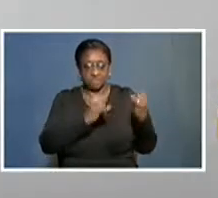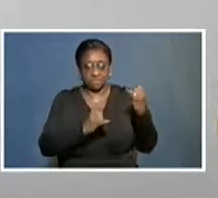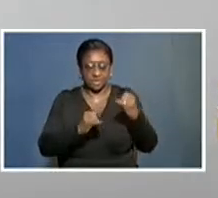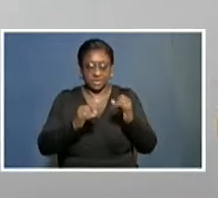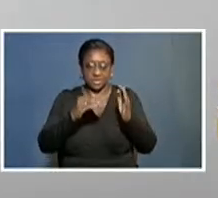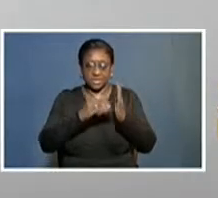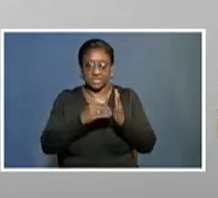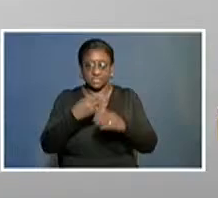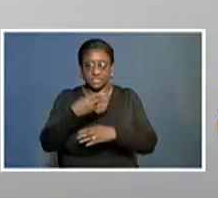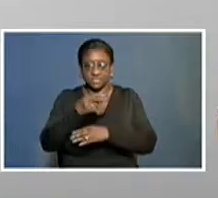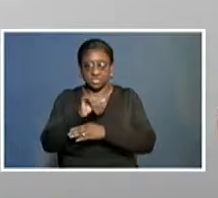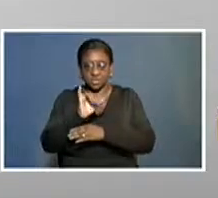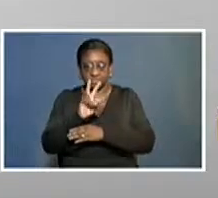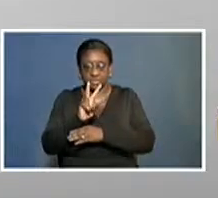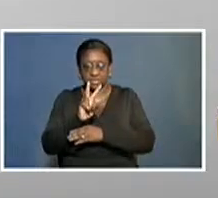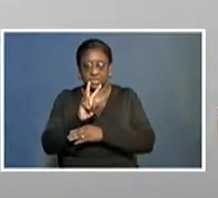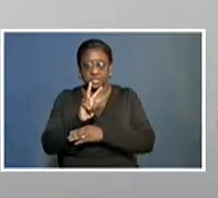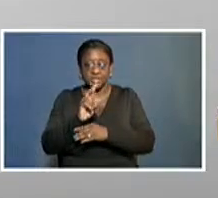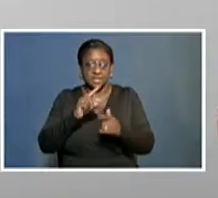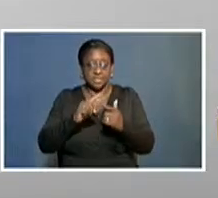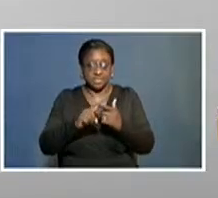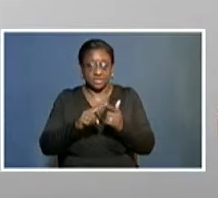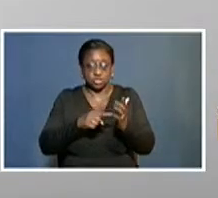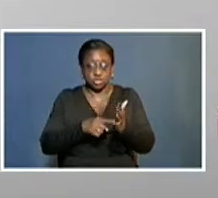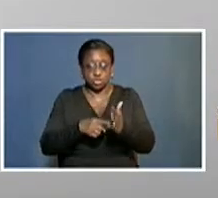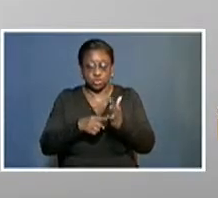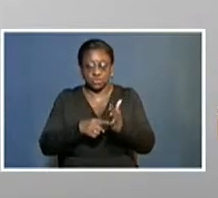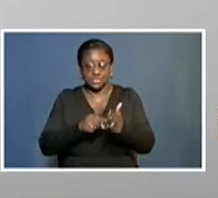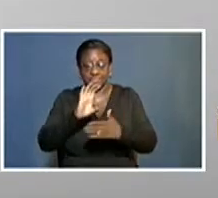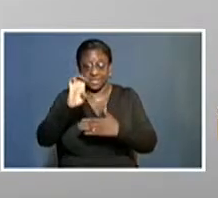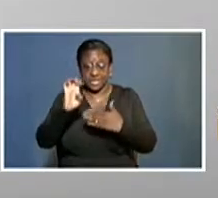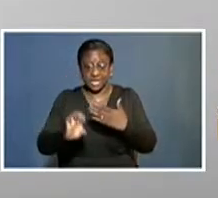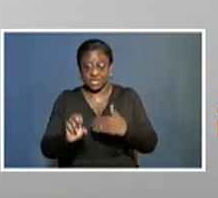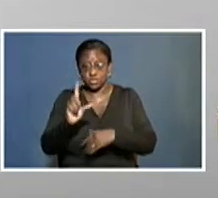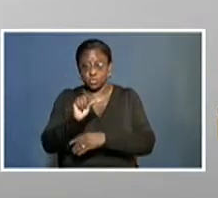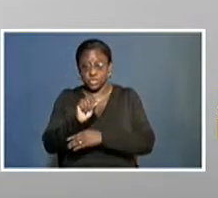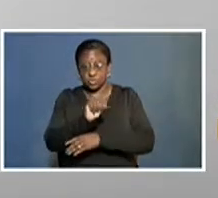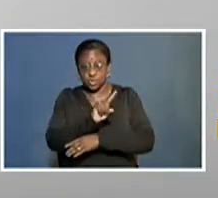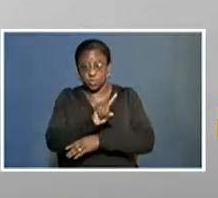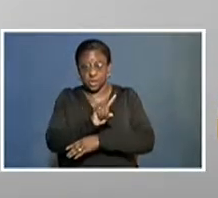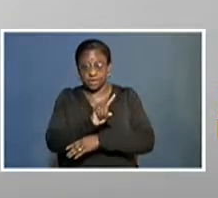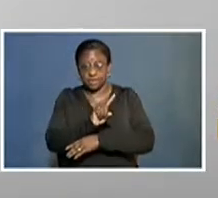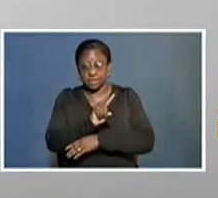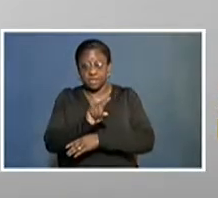against HIV/AIDS. The latest stats show that at the end of 2021,